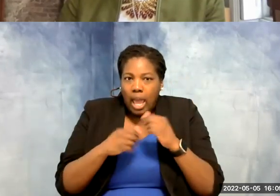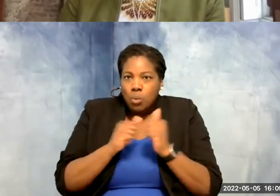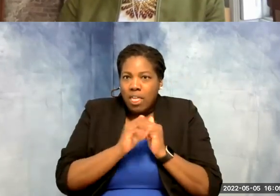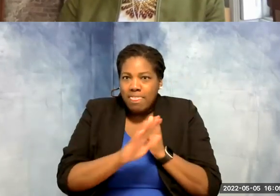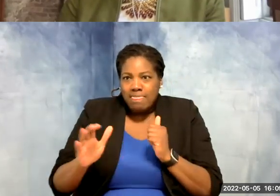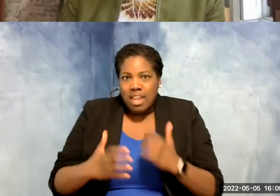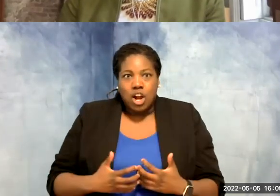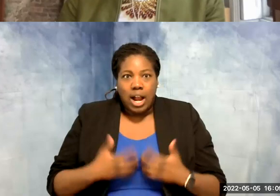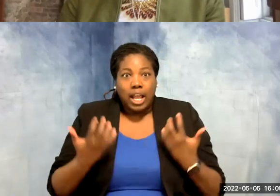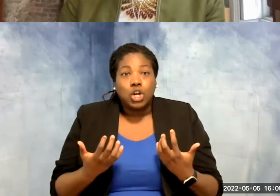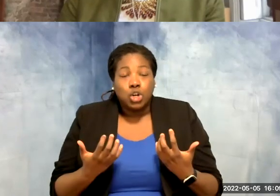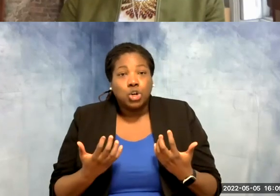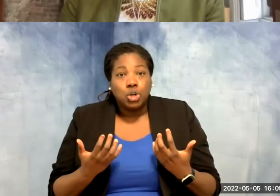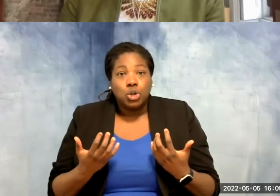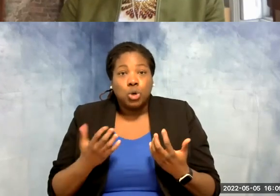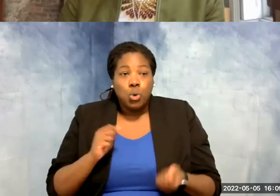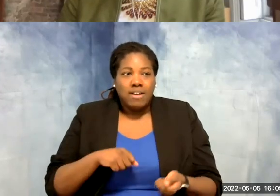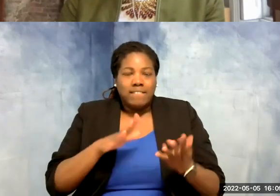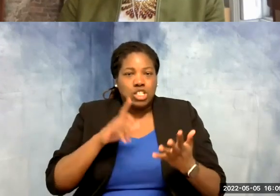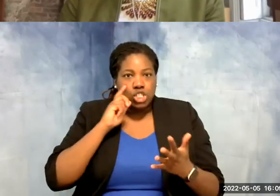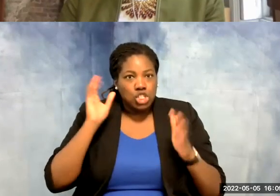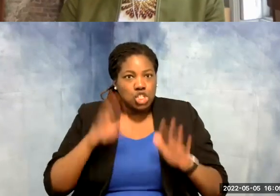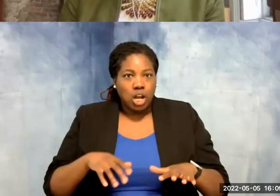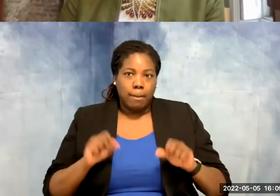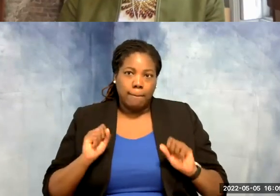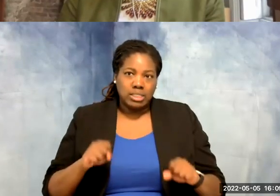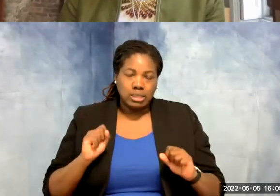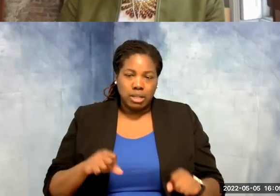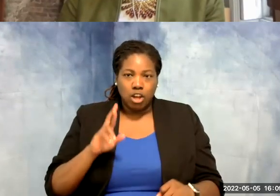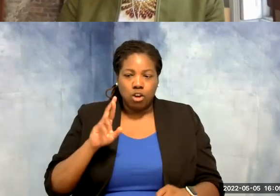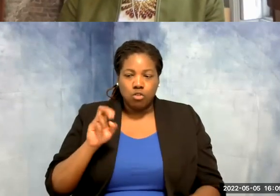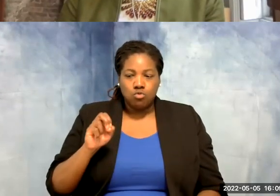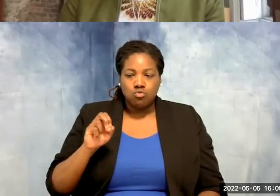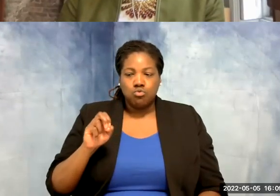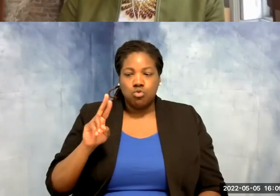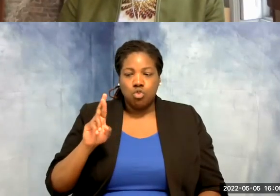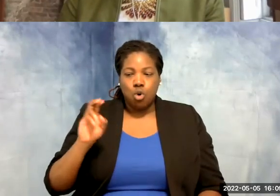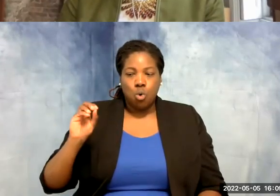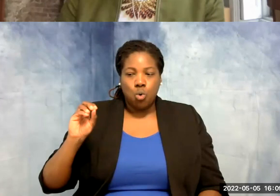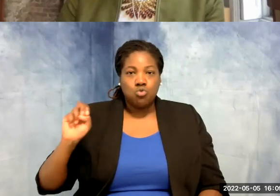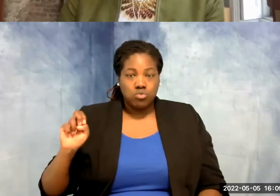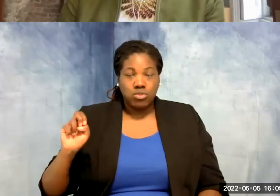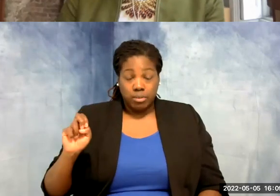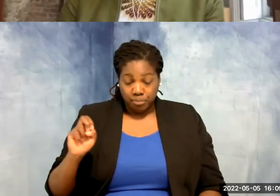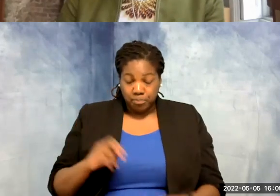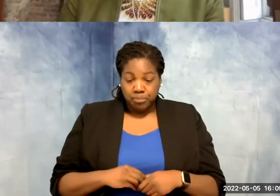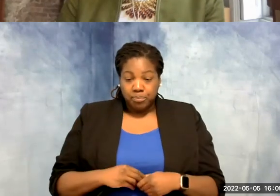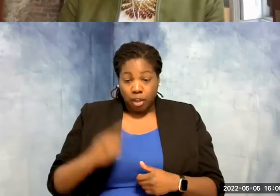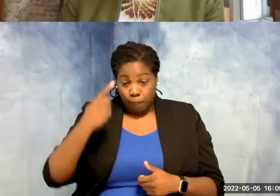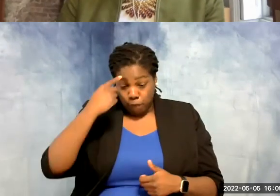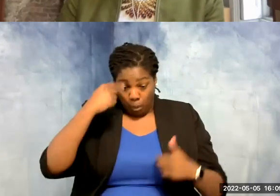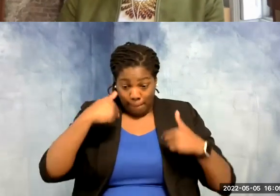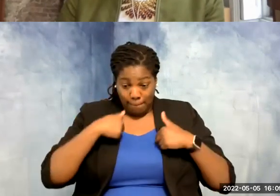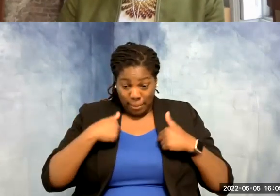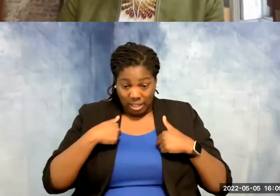anger as we face the shocking possibility of the end of Roe. And so I know that for me, hearing about